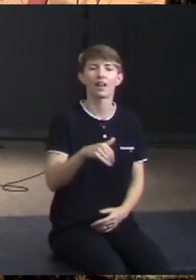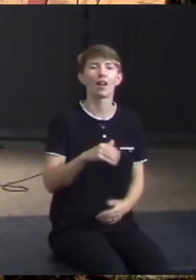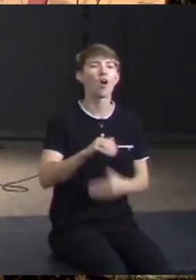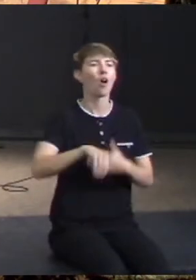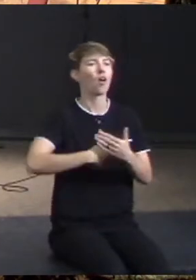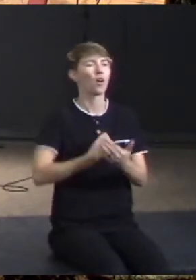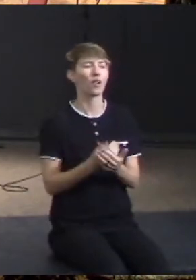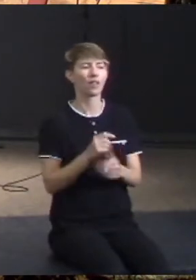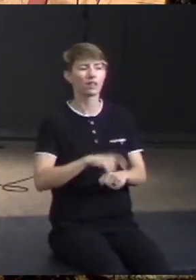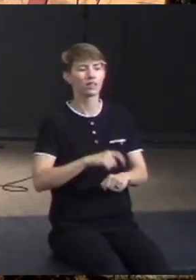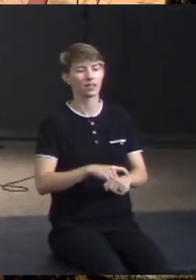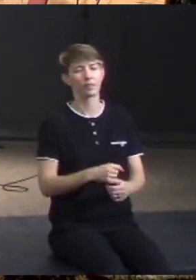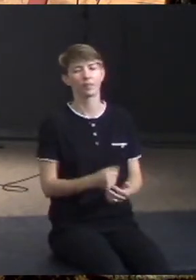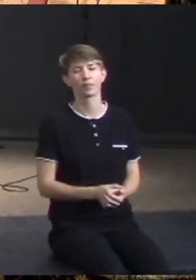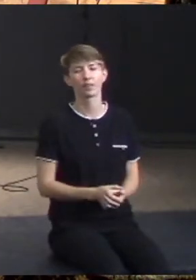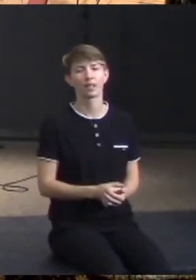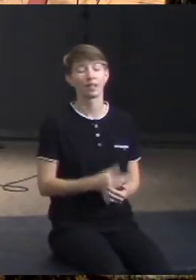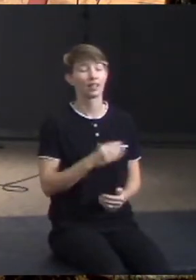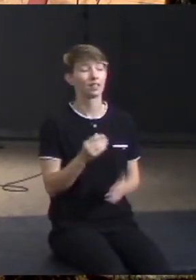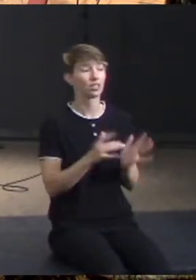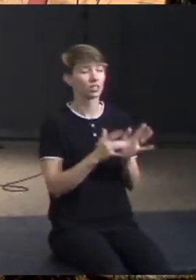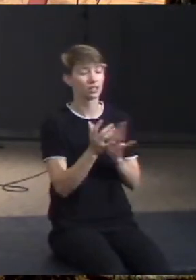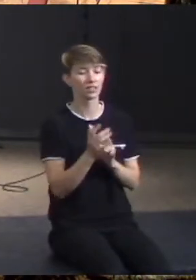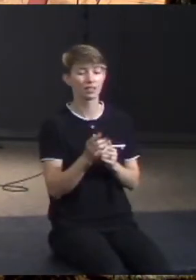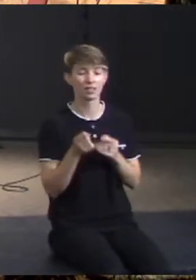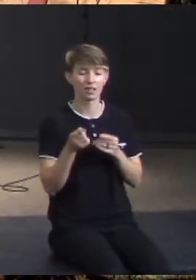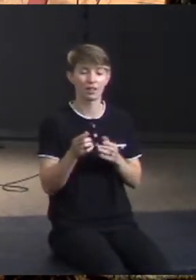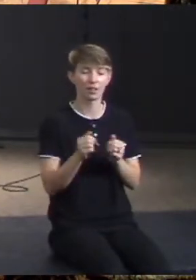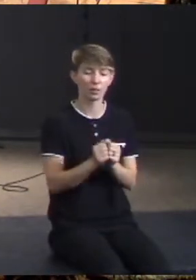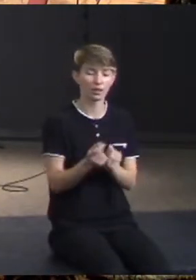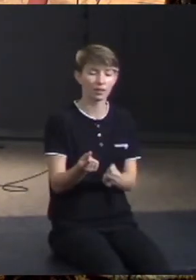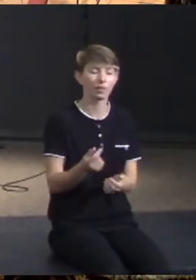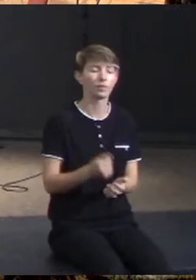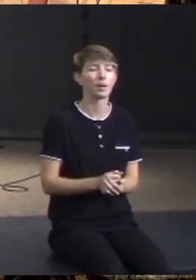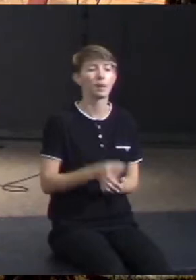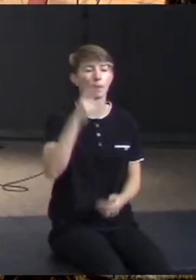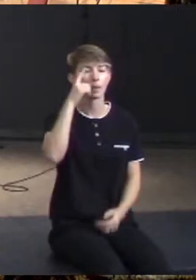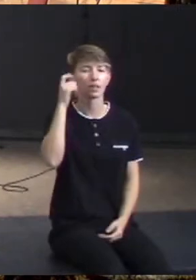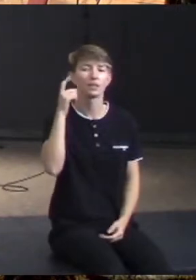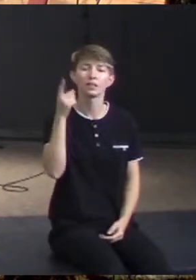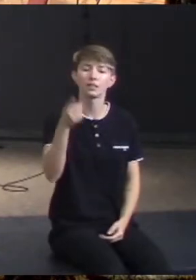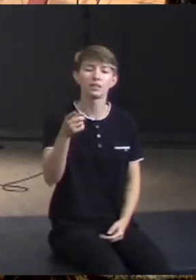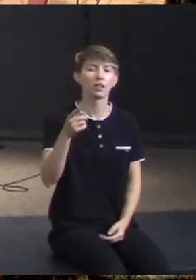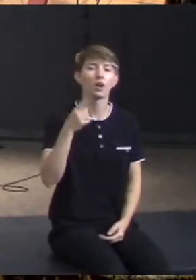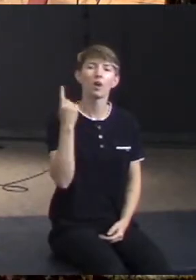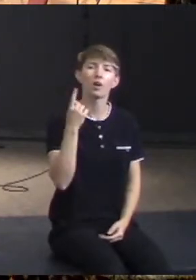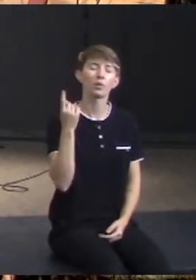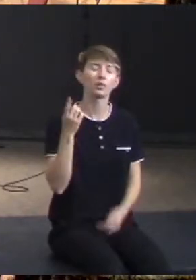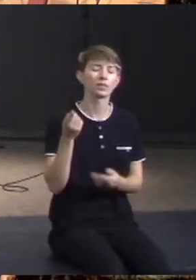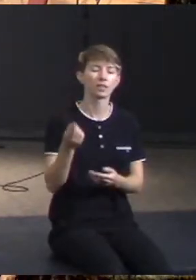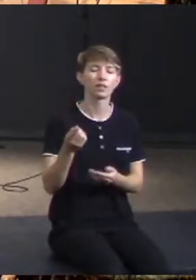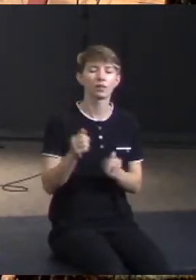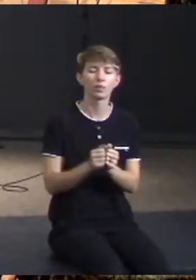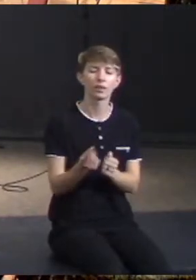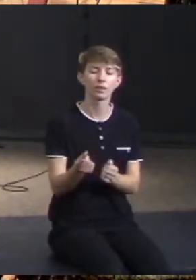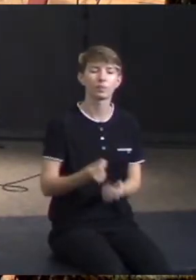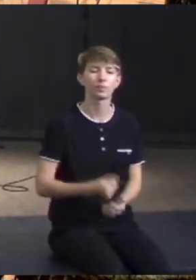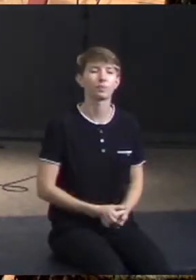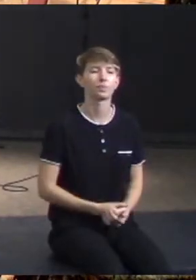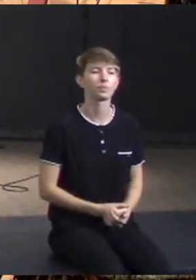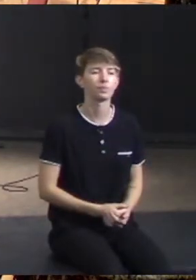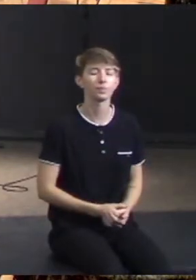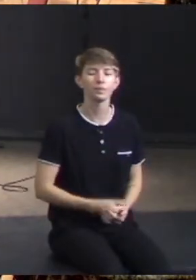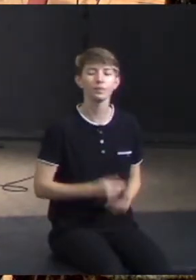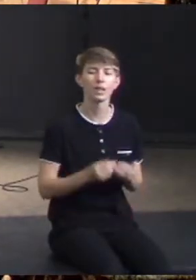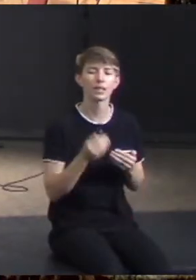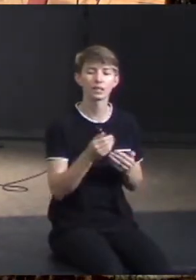And Jesus is there with them. Because he's always there with them. Next slide. In fact, it was part